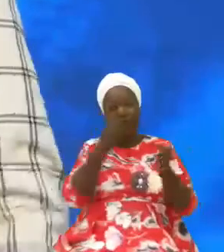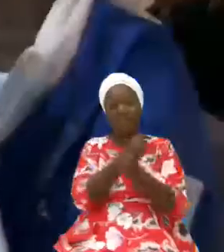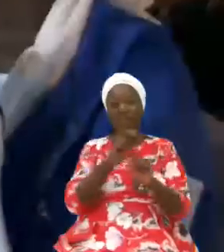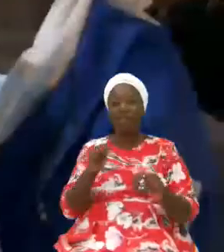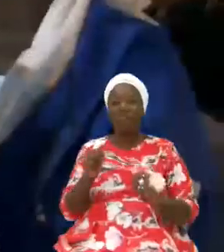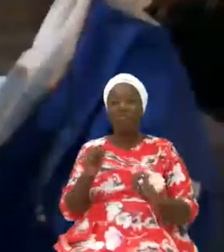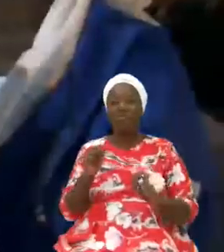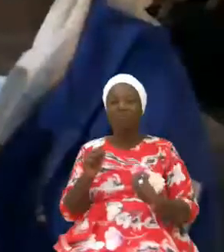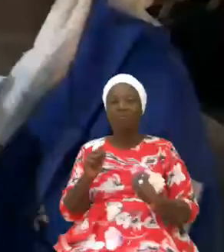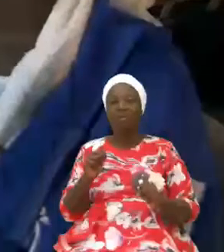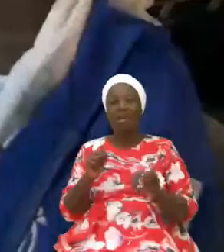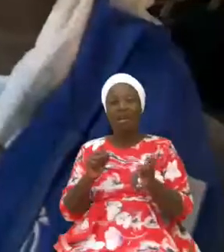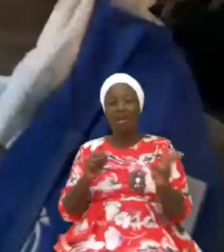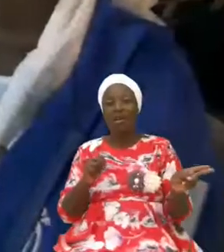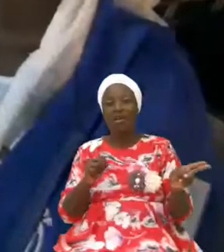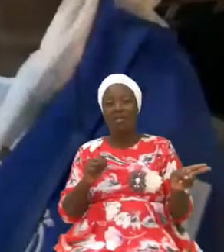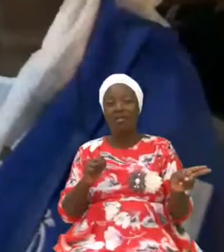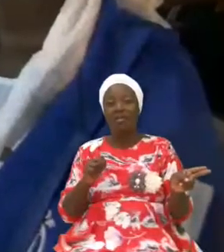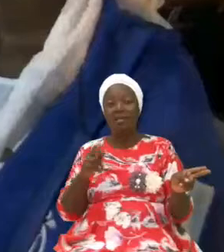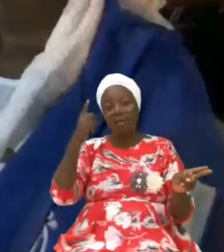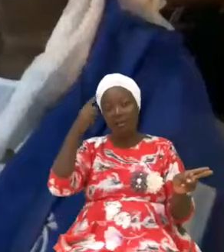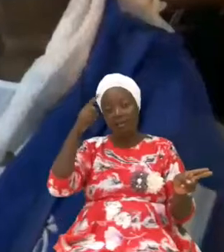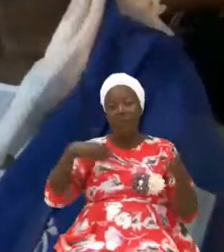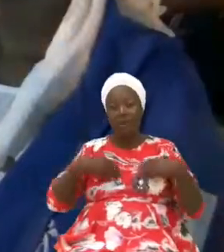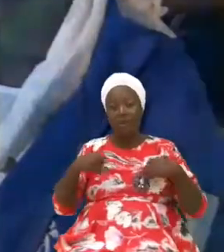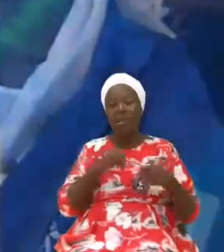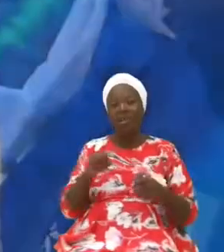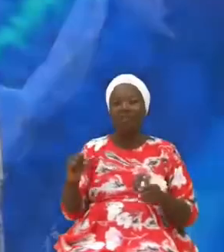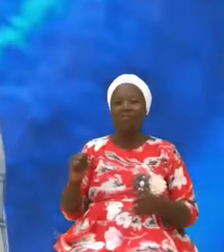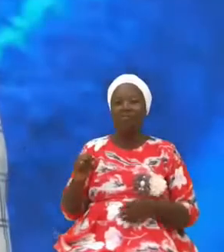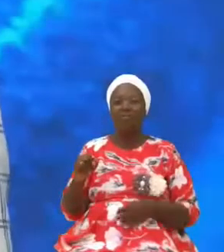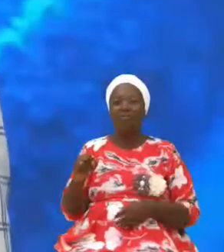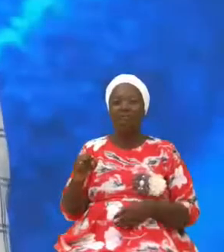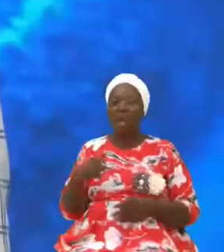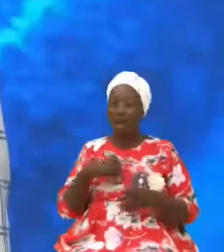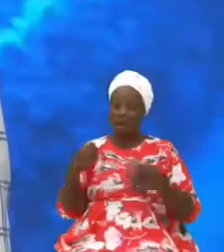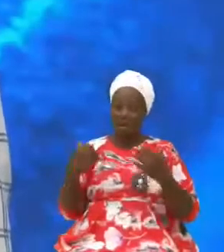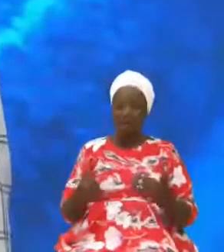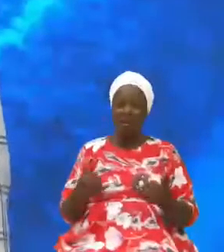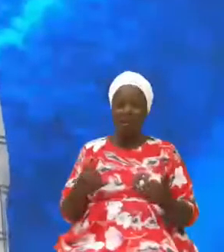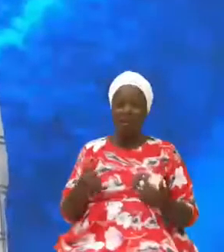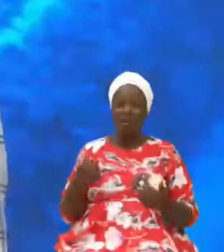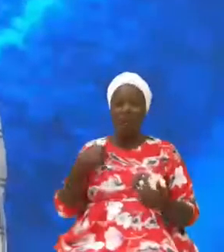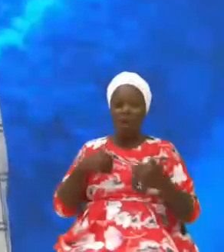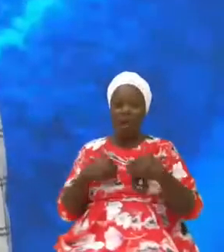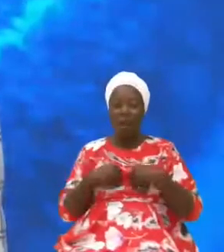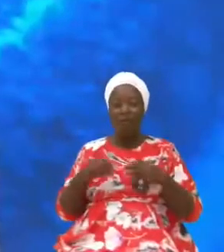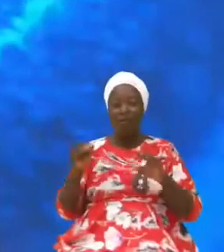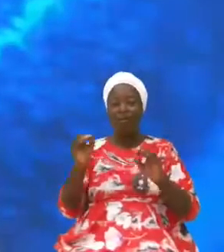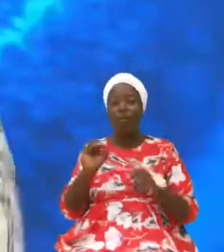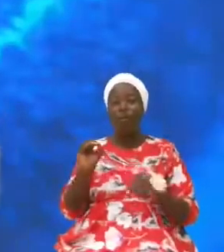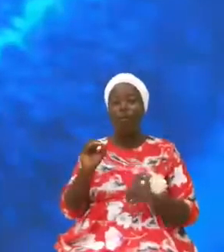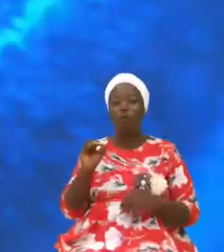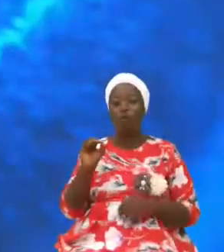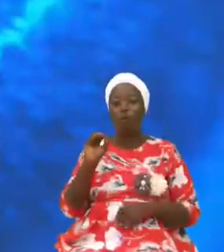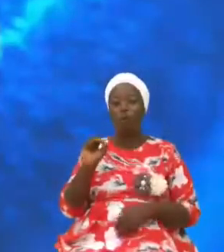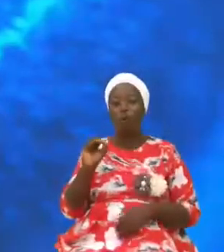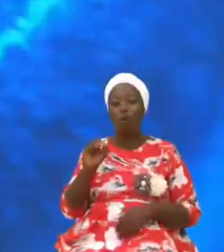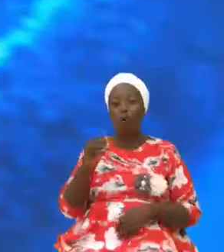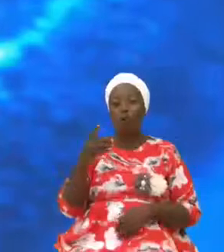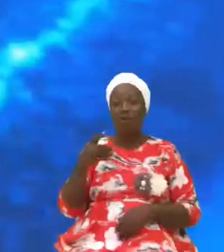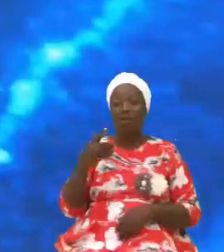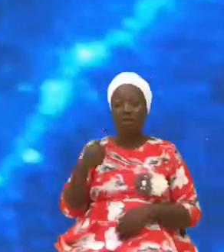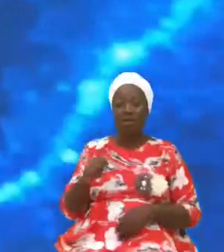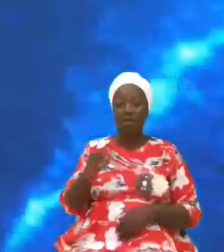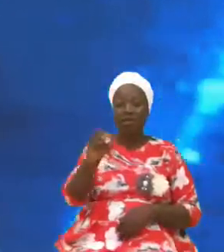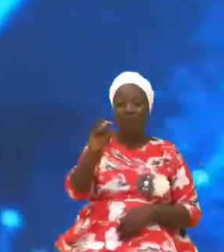name. S for salvation. H for healing. And now we